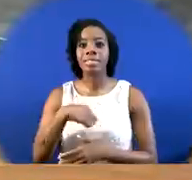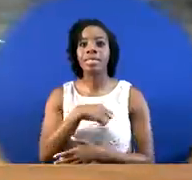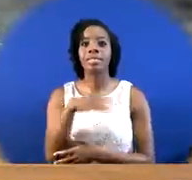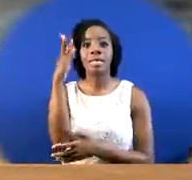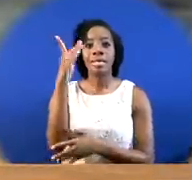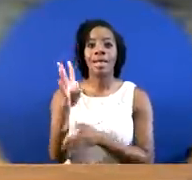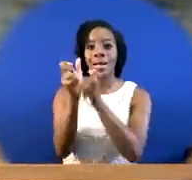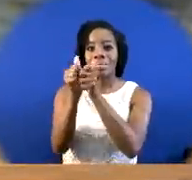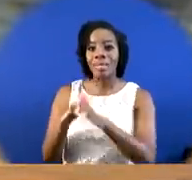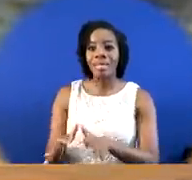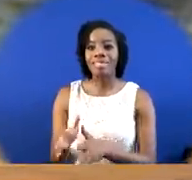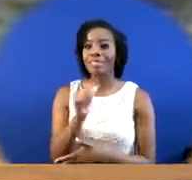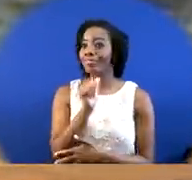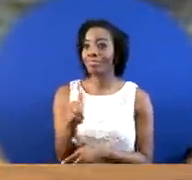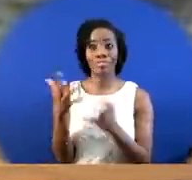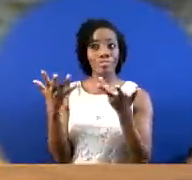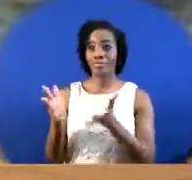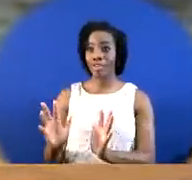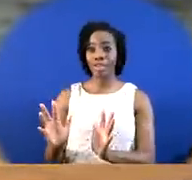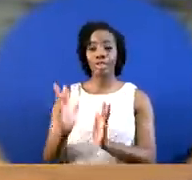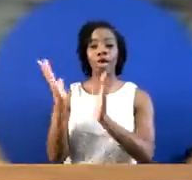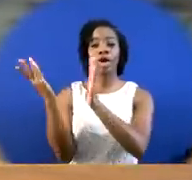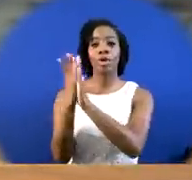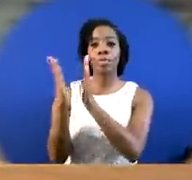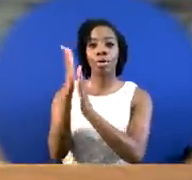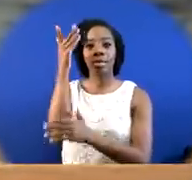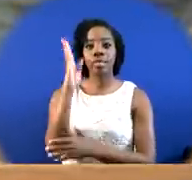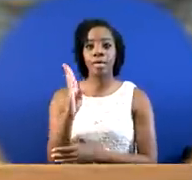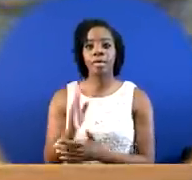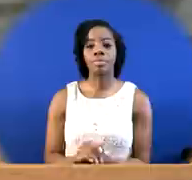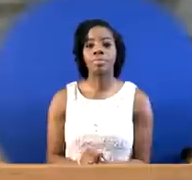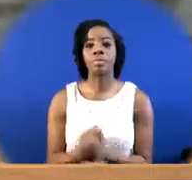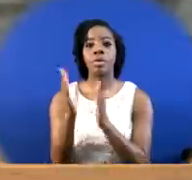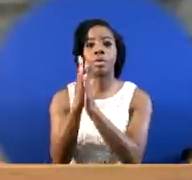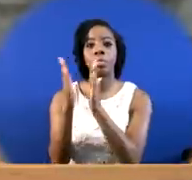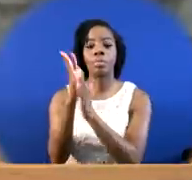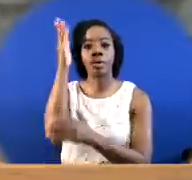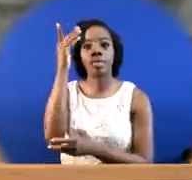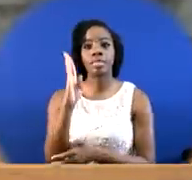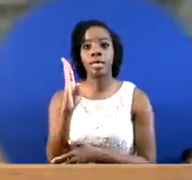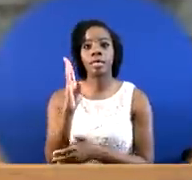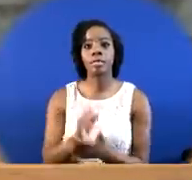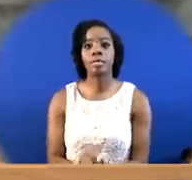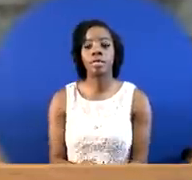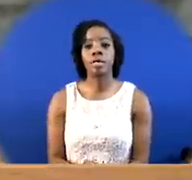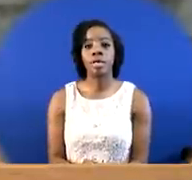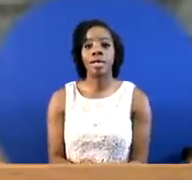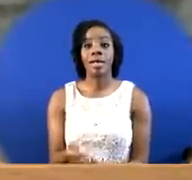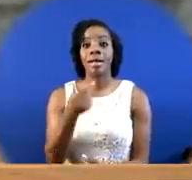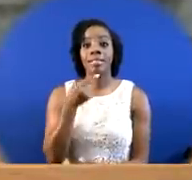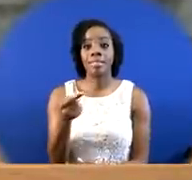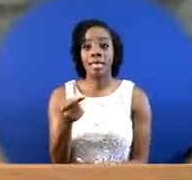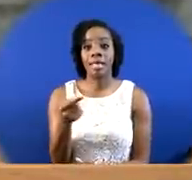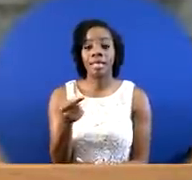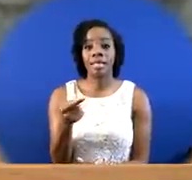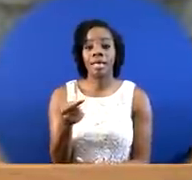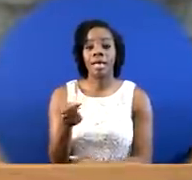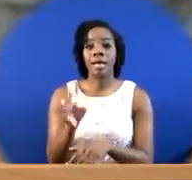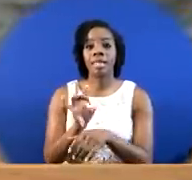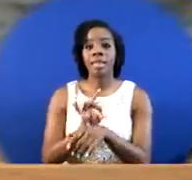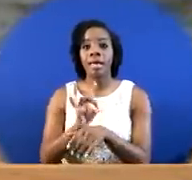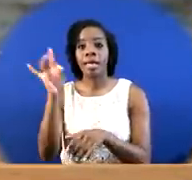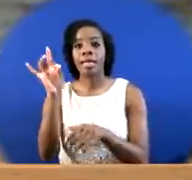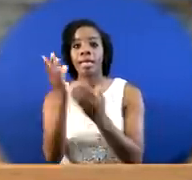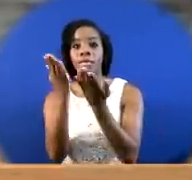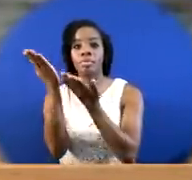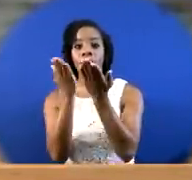They're not even done yet. But praise God for them. Praise God for them. I told the earlier service after they sang Ride On King Jesus, I told